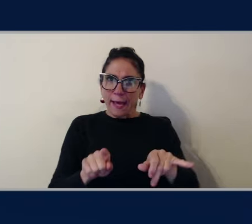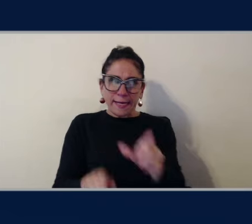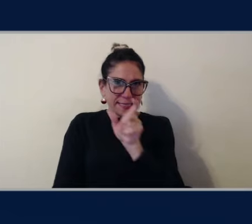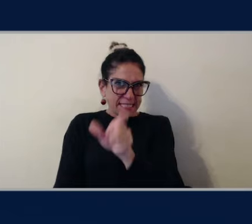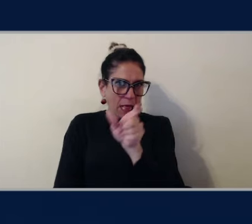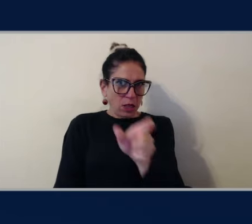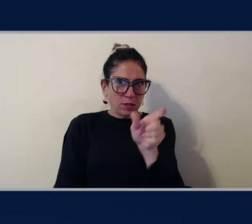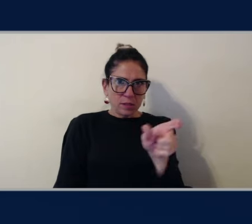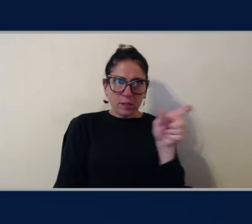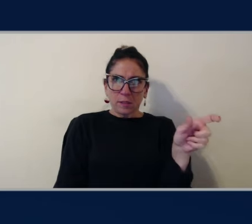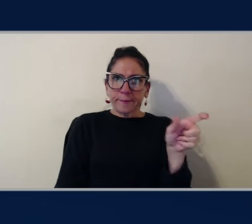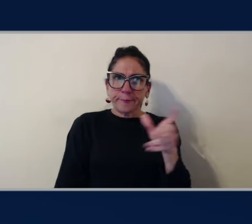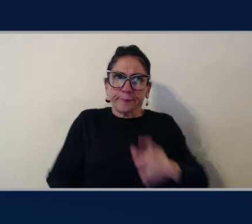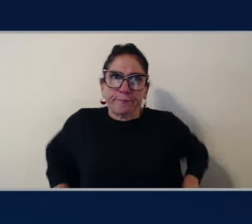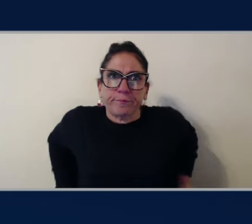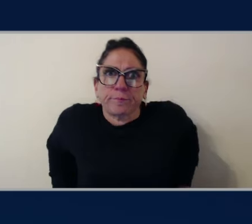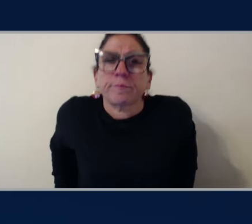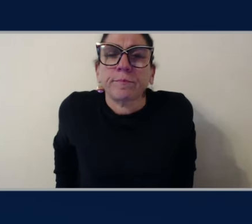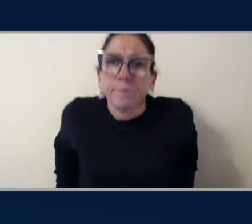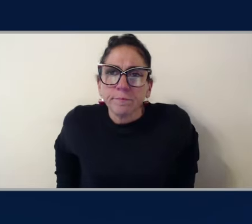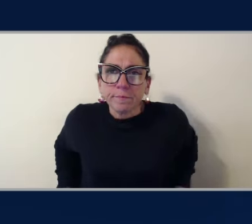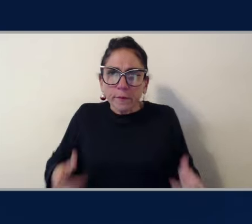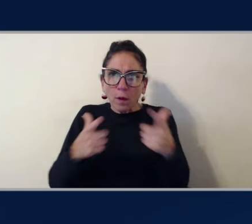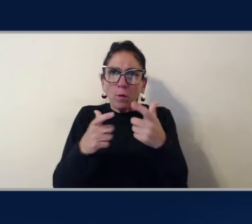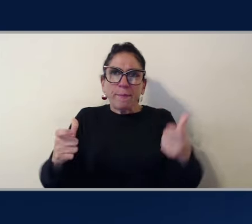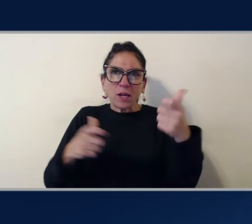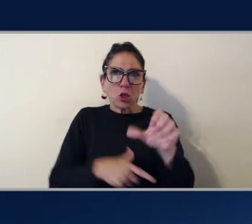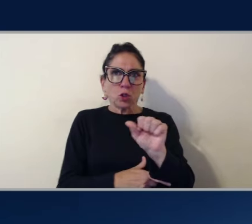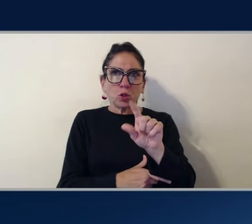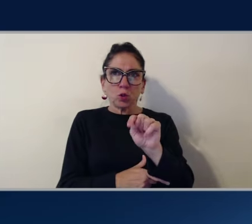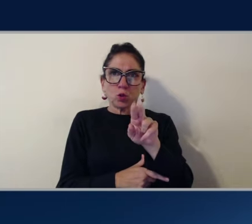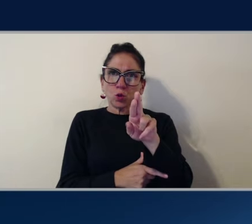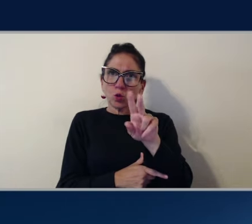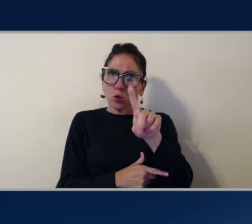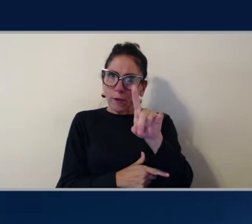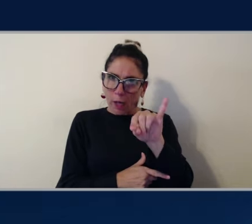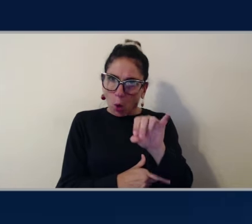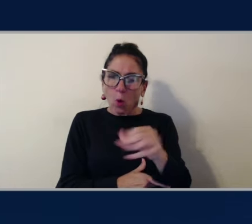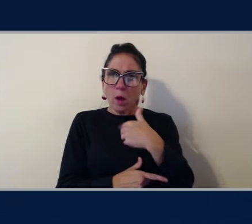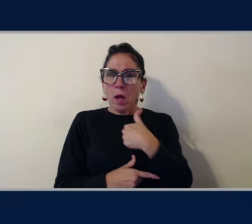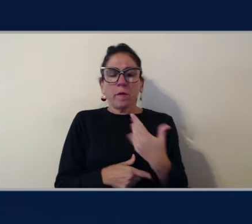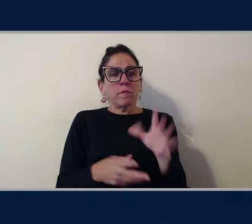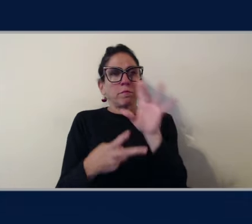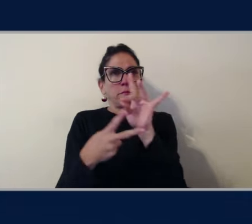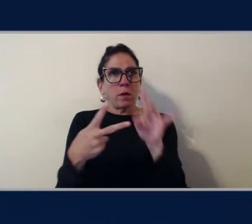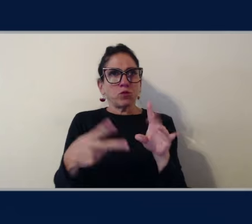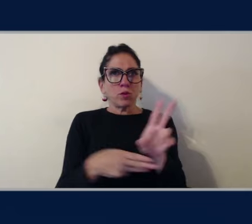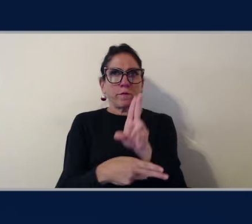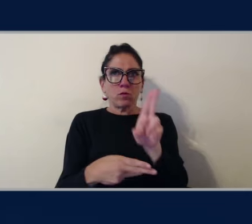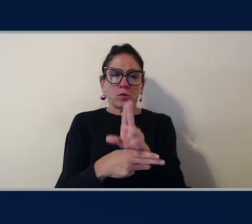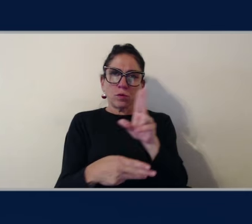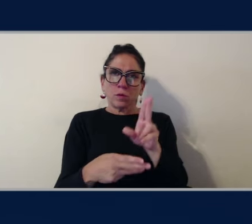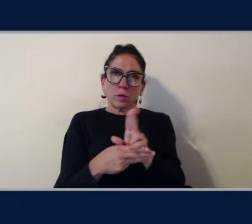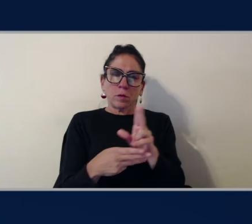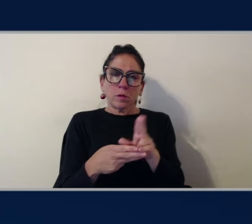Yeah. And so you're right. With SageMaker Studio, I have the option of using a provisioned JupyterLab environment.